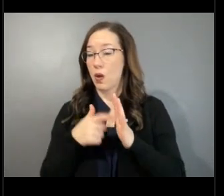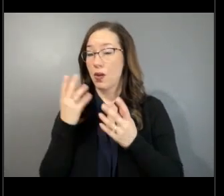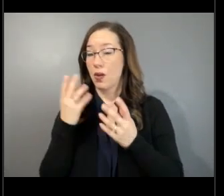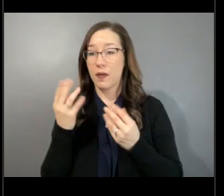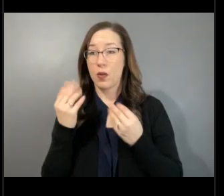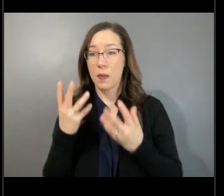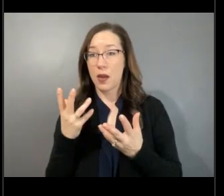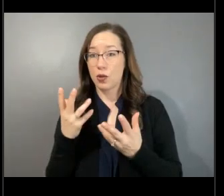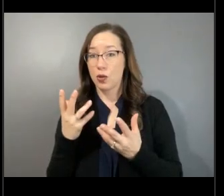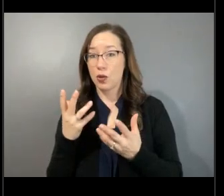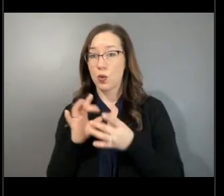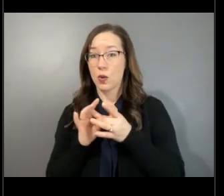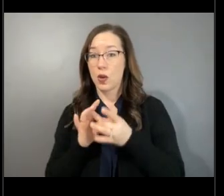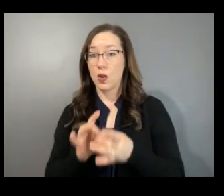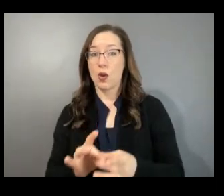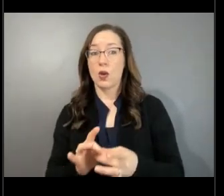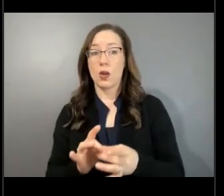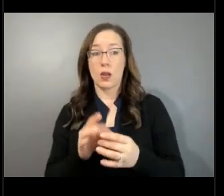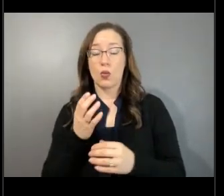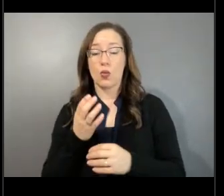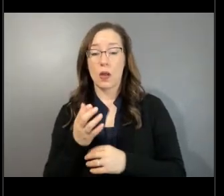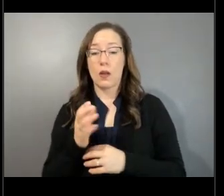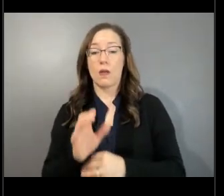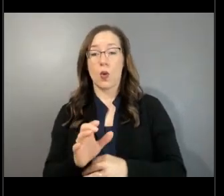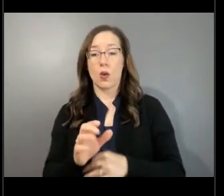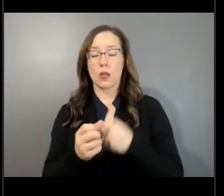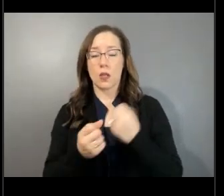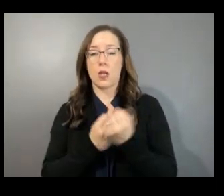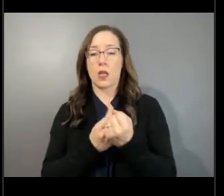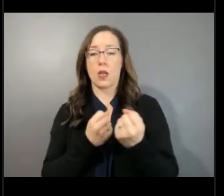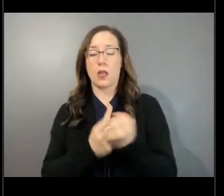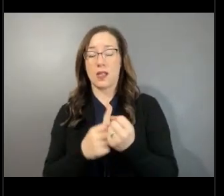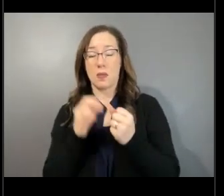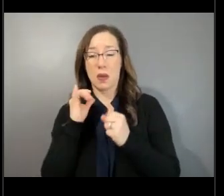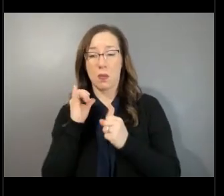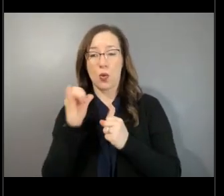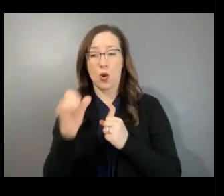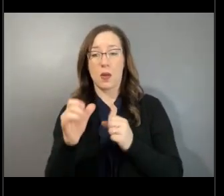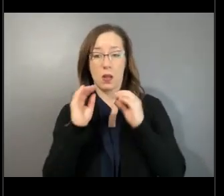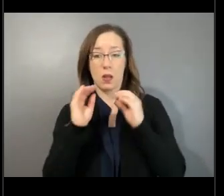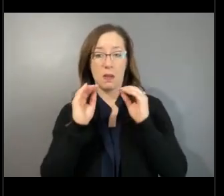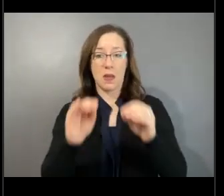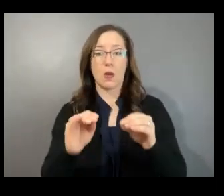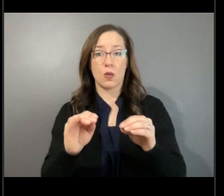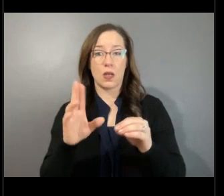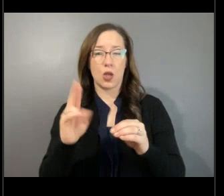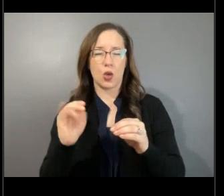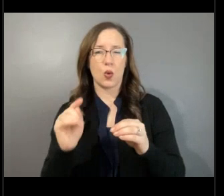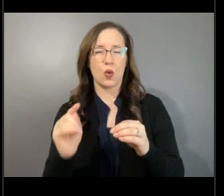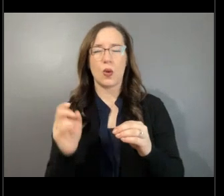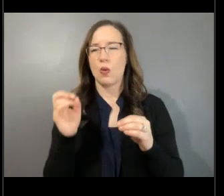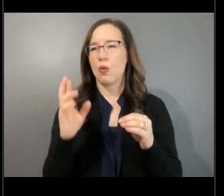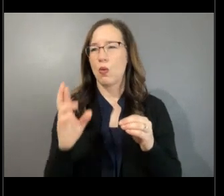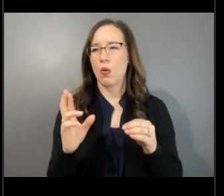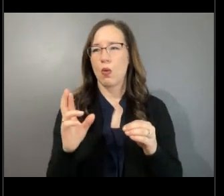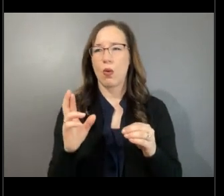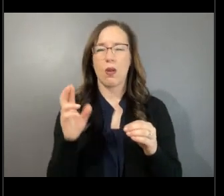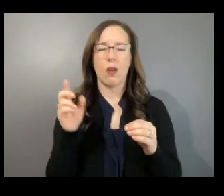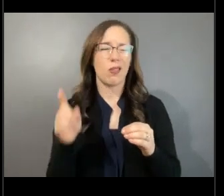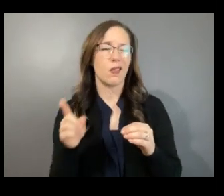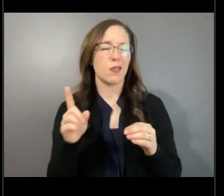information about reinforcing to be permanently mounted in the unit, or is this just